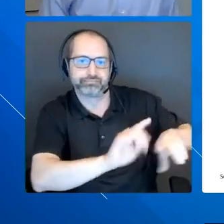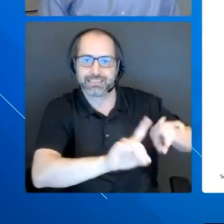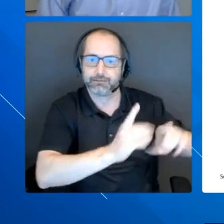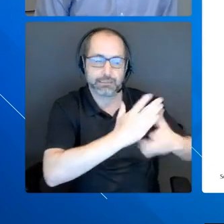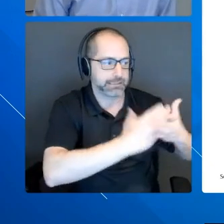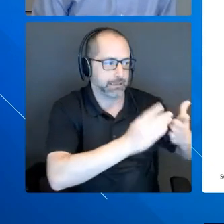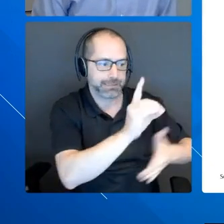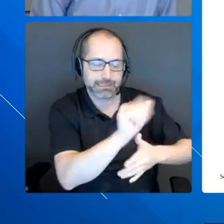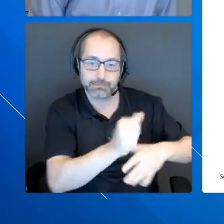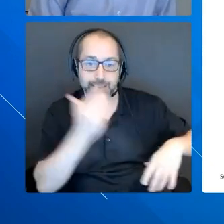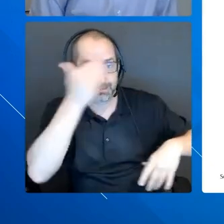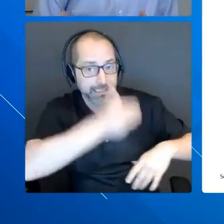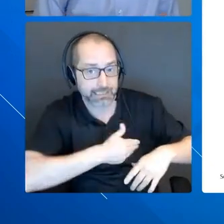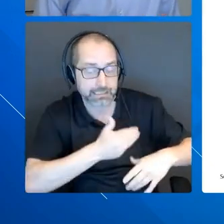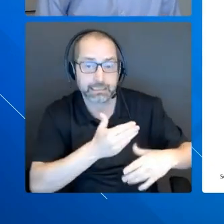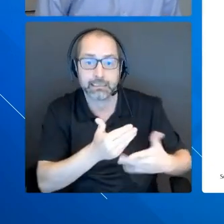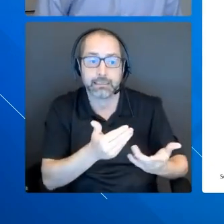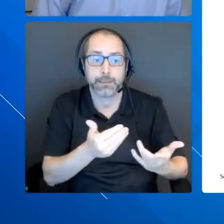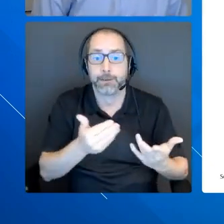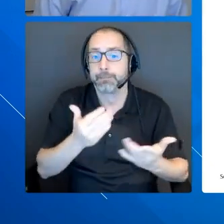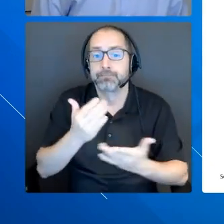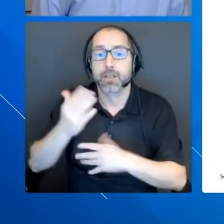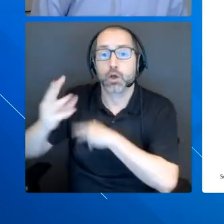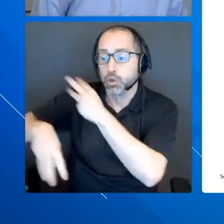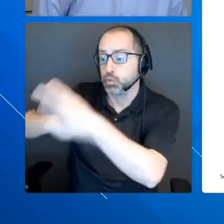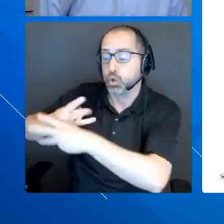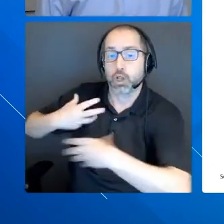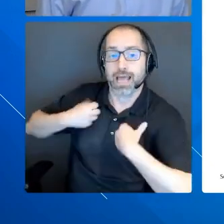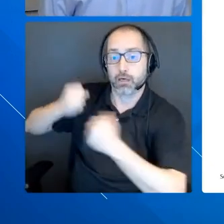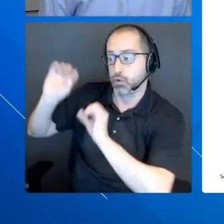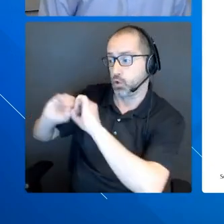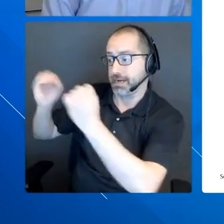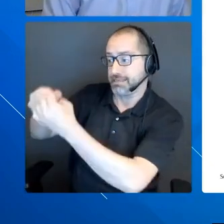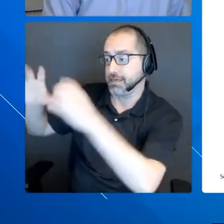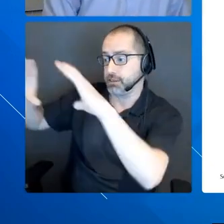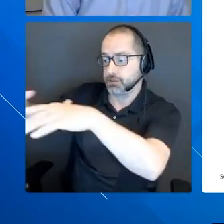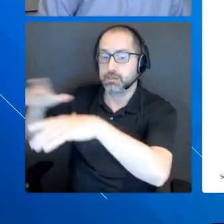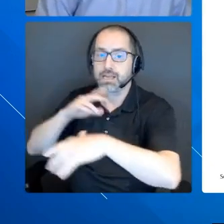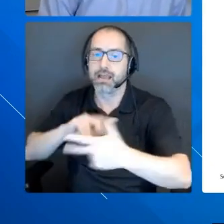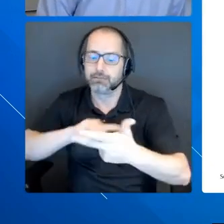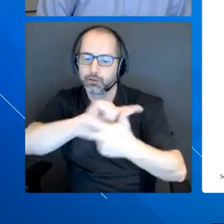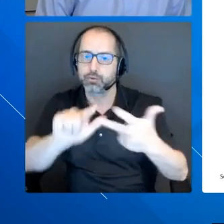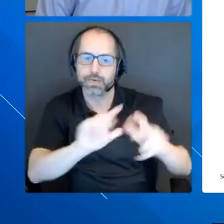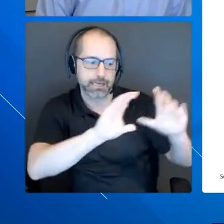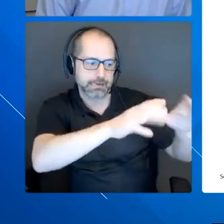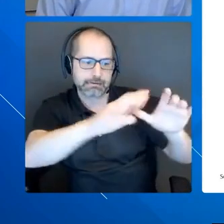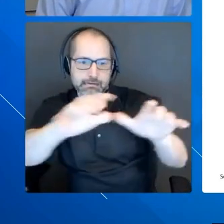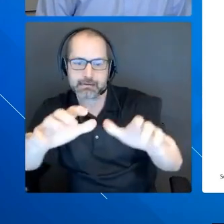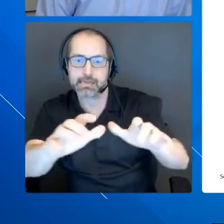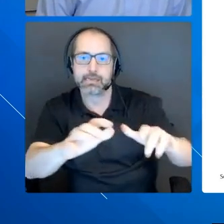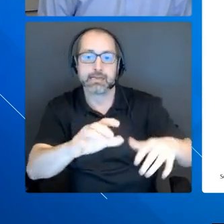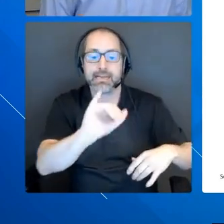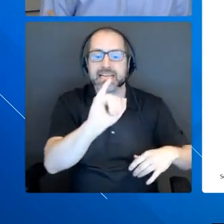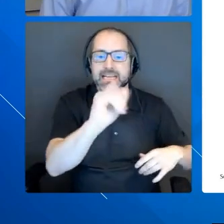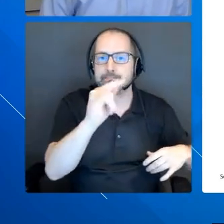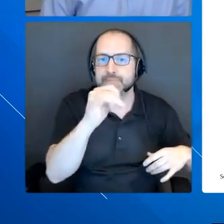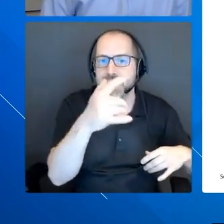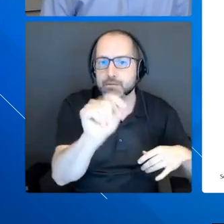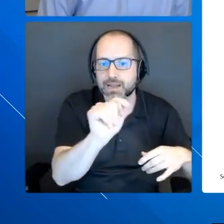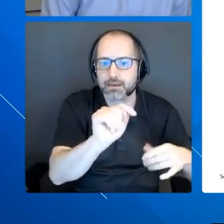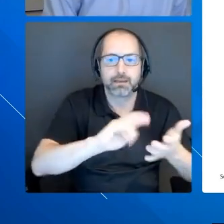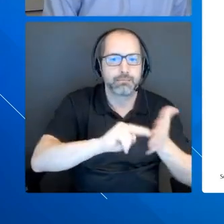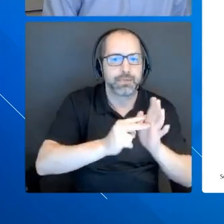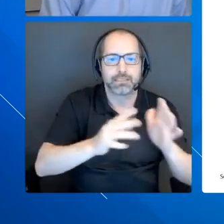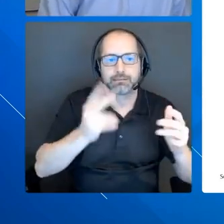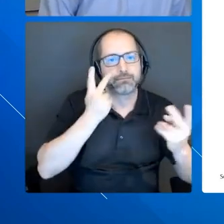or not easy to see. According to the World Health Organization, there are three dimensions. There's impairments, which are full loss of